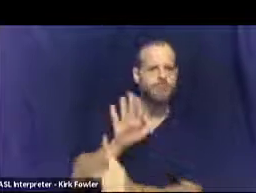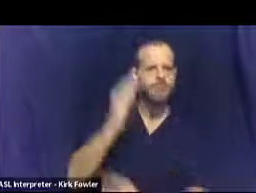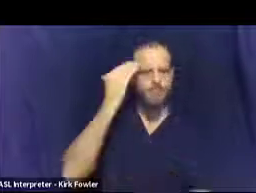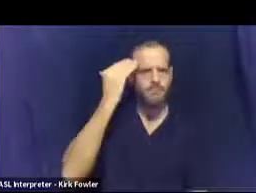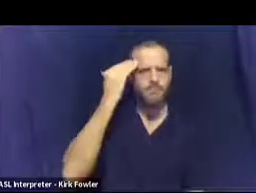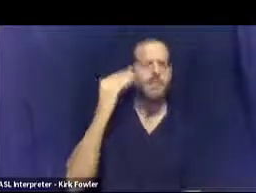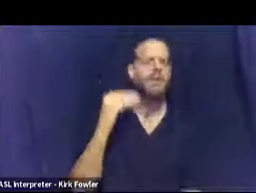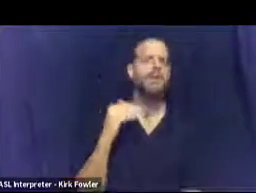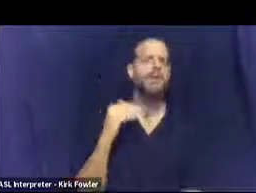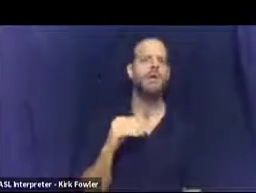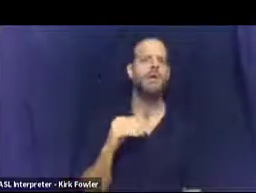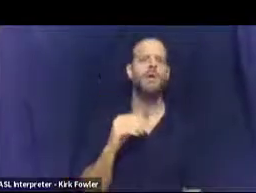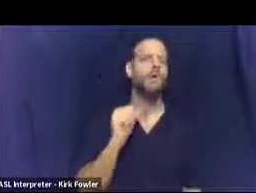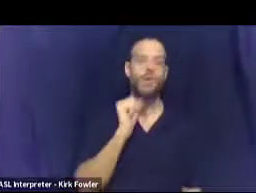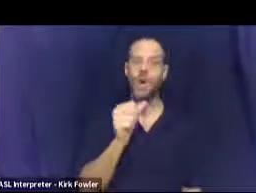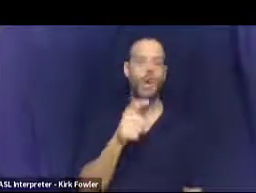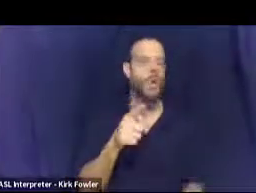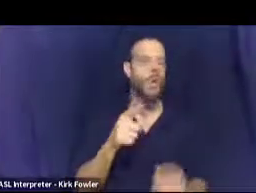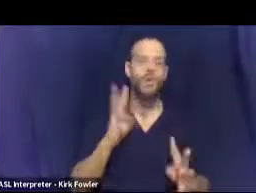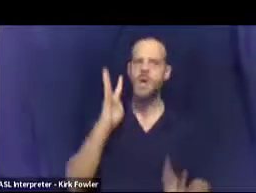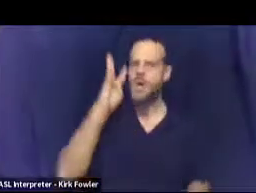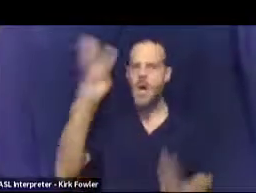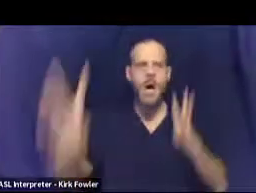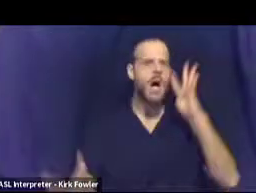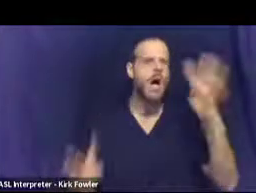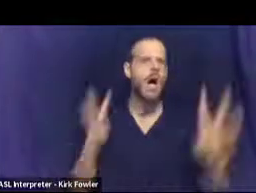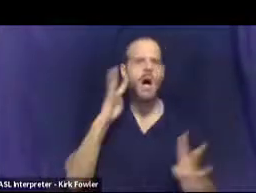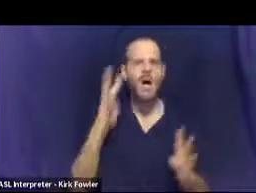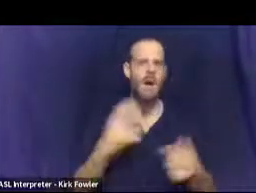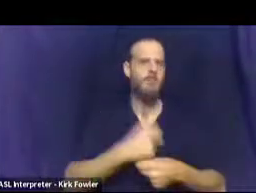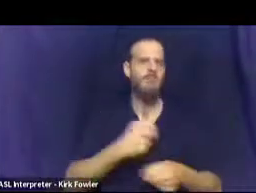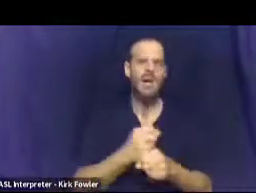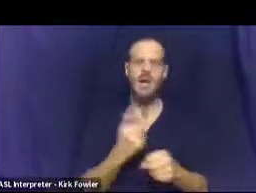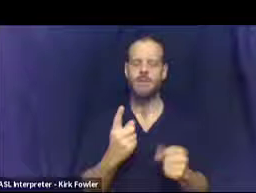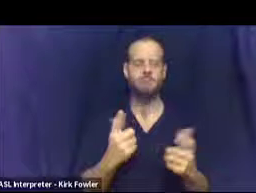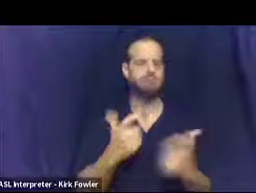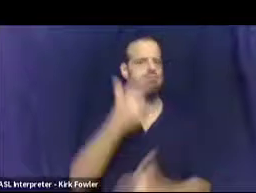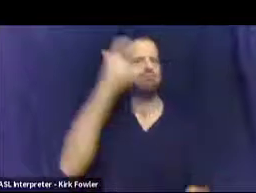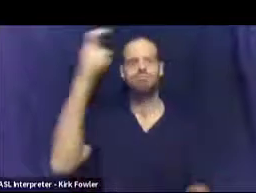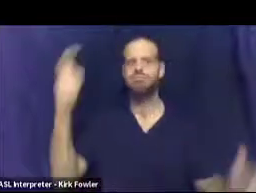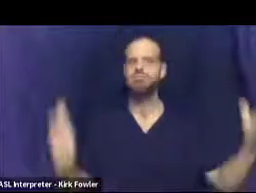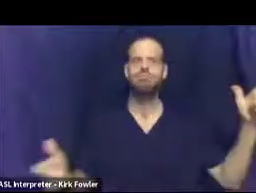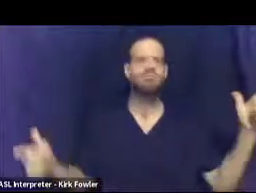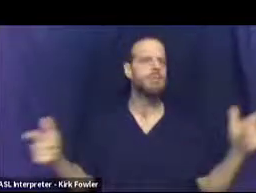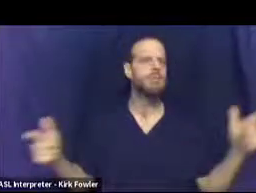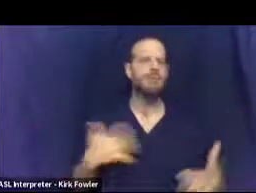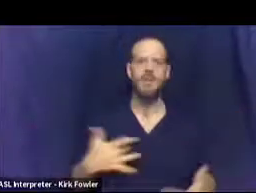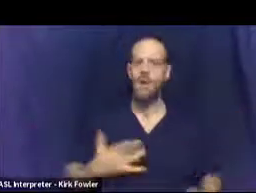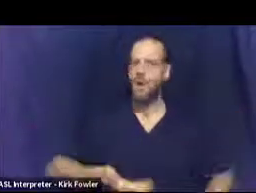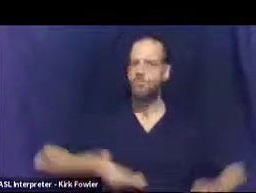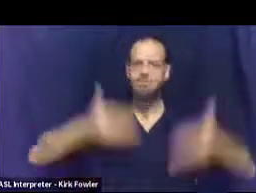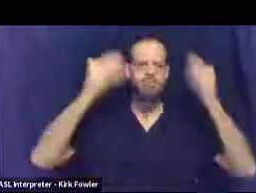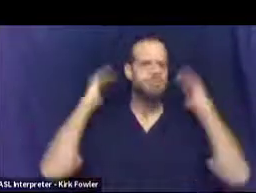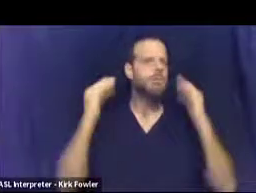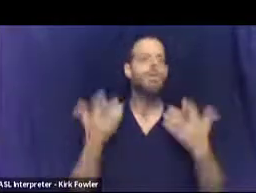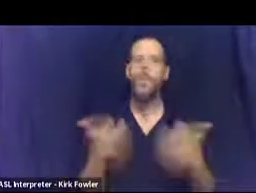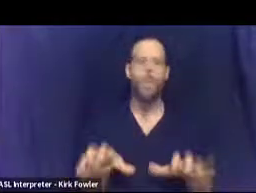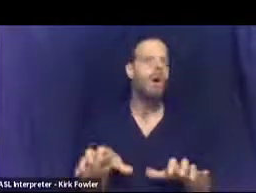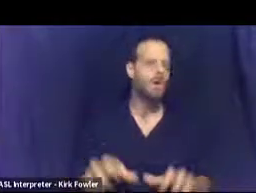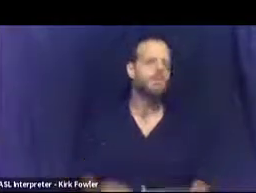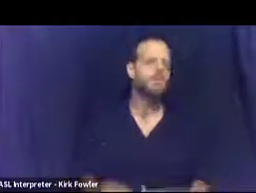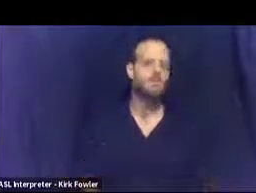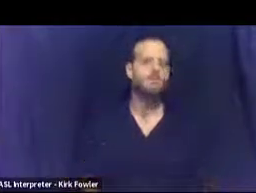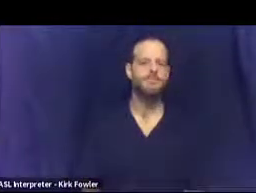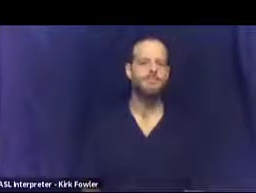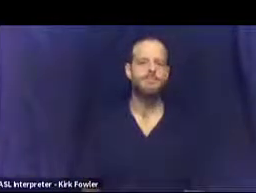feels like a really heavy task because it'll be discontinued as quickly as you started it. And the next component